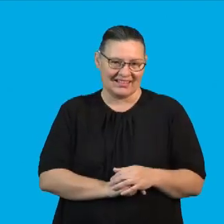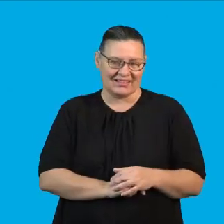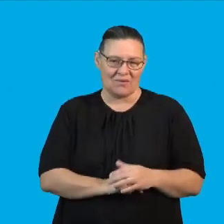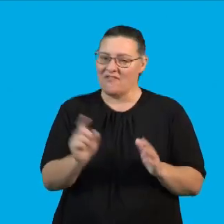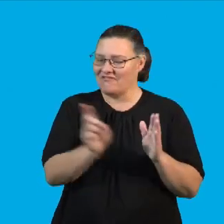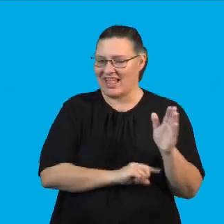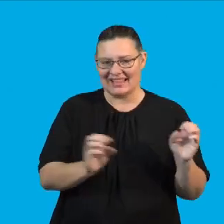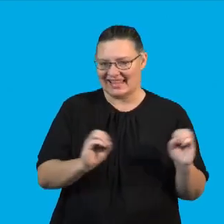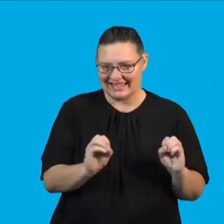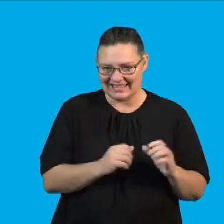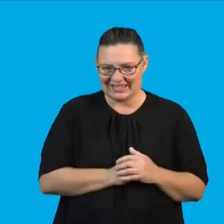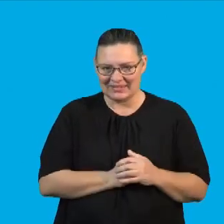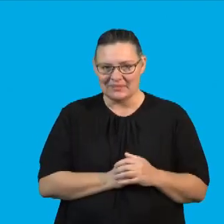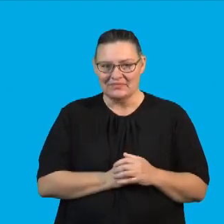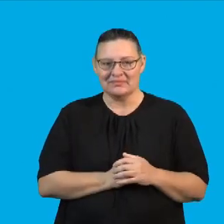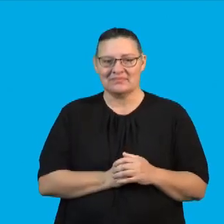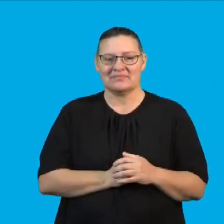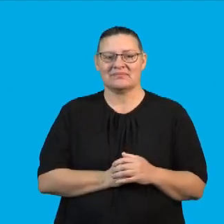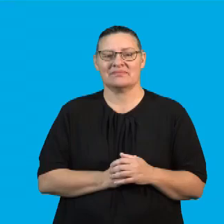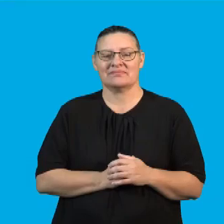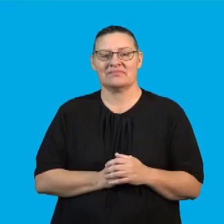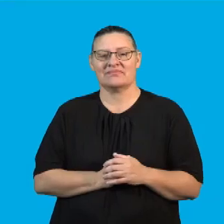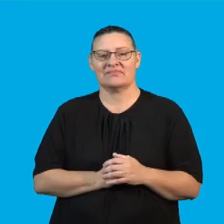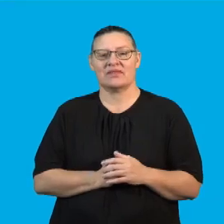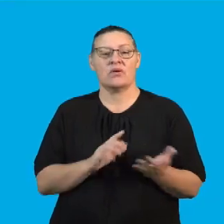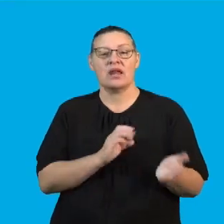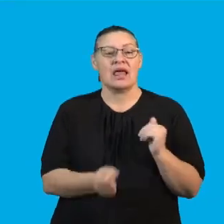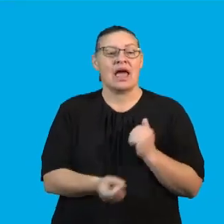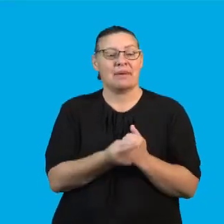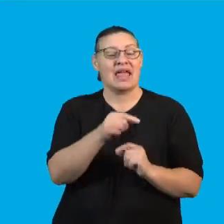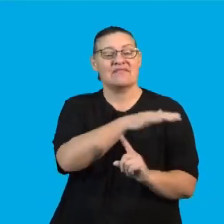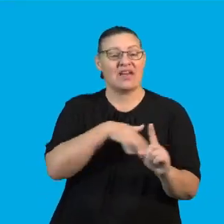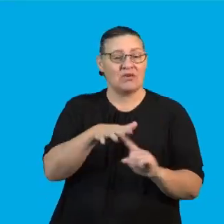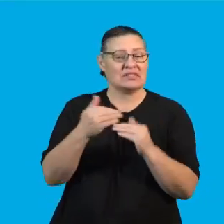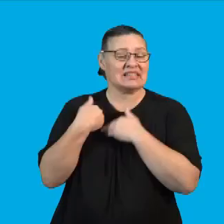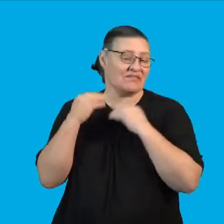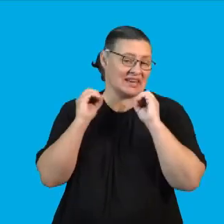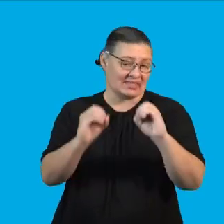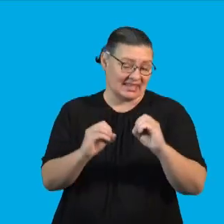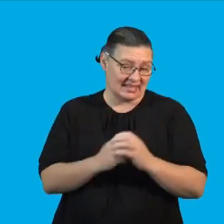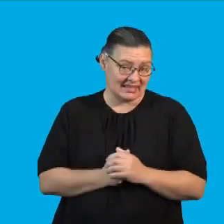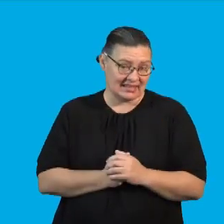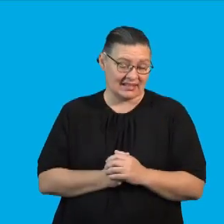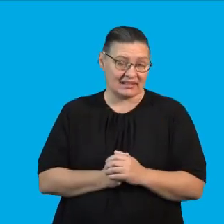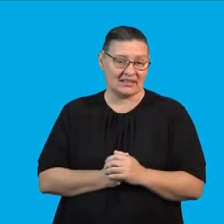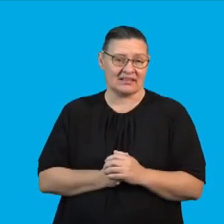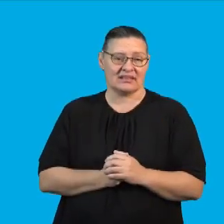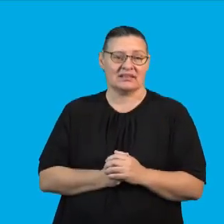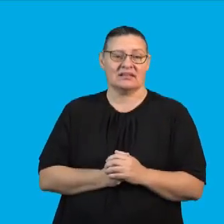fail. We are not planning to fail in this session, not at all. Occurs when environment is